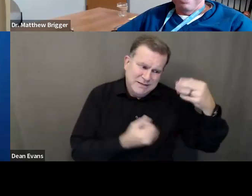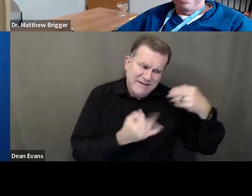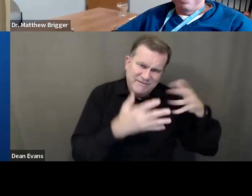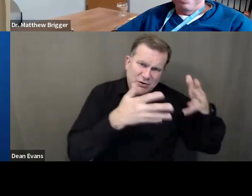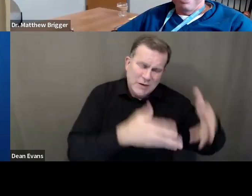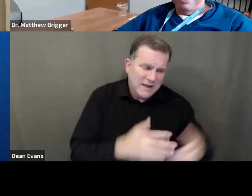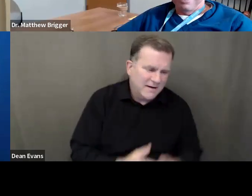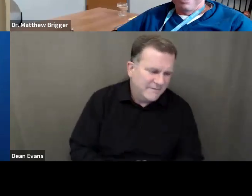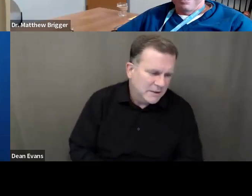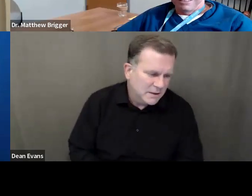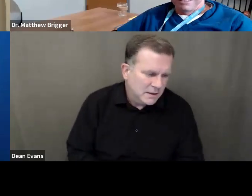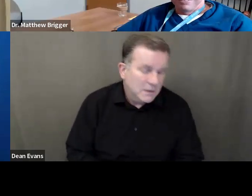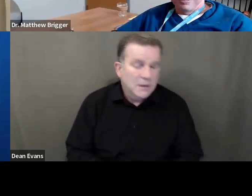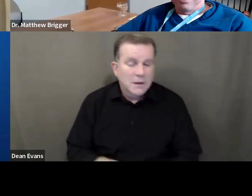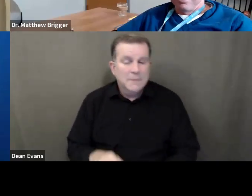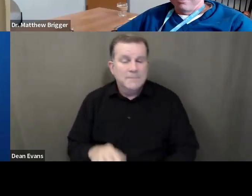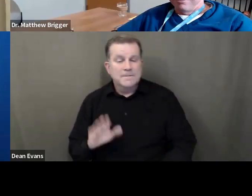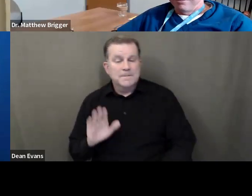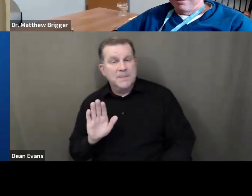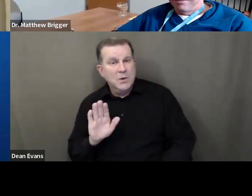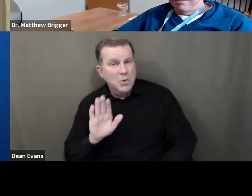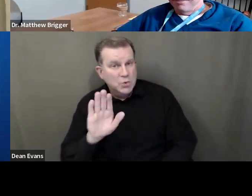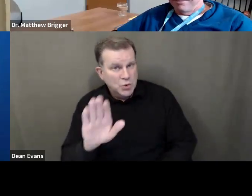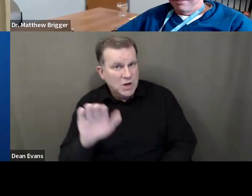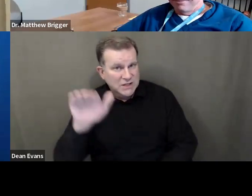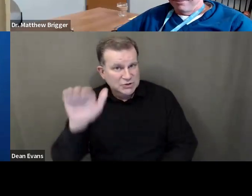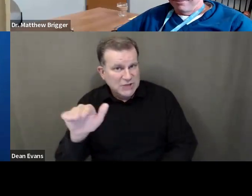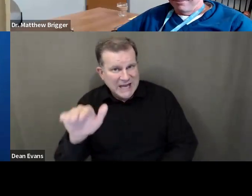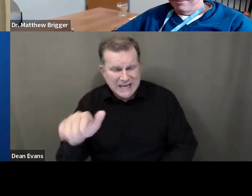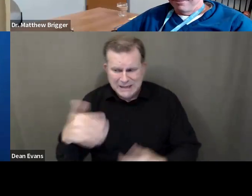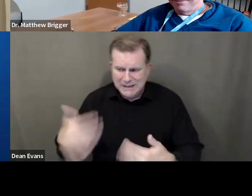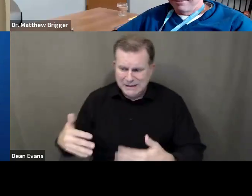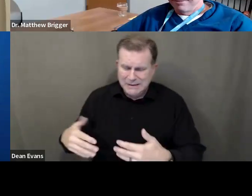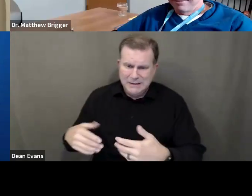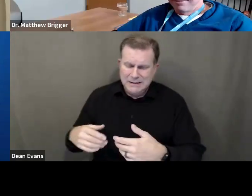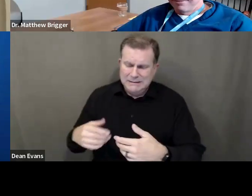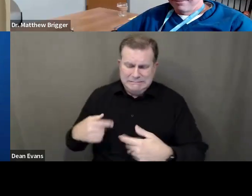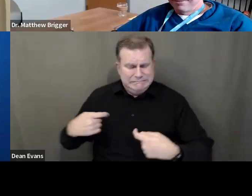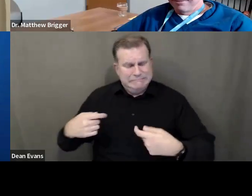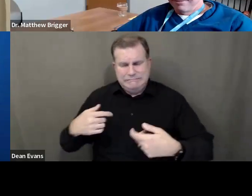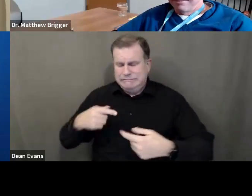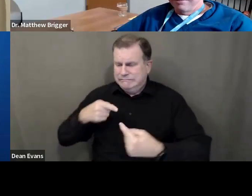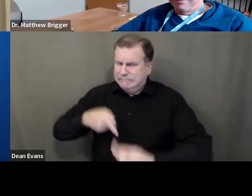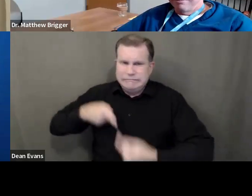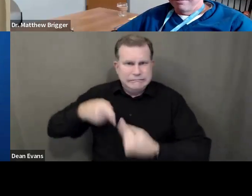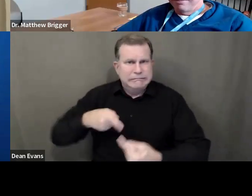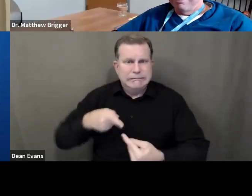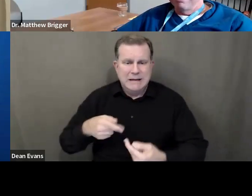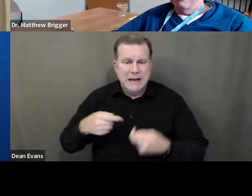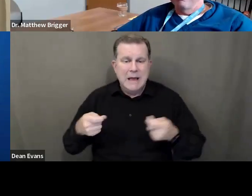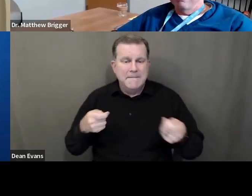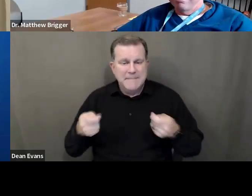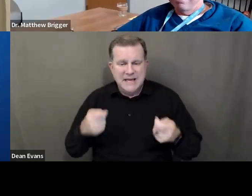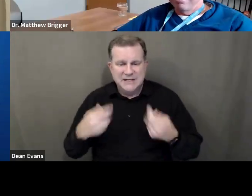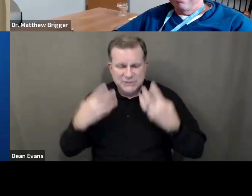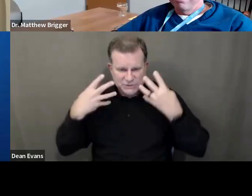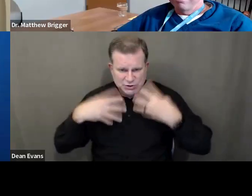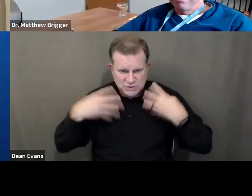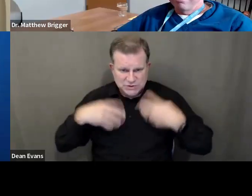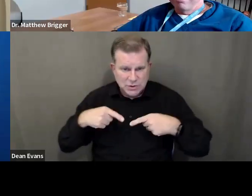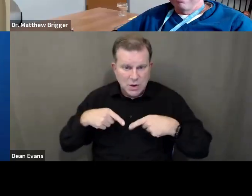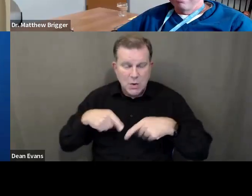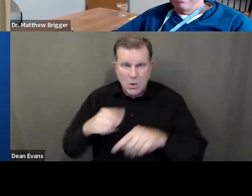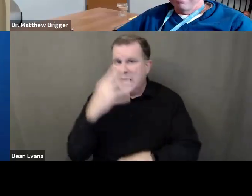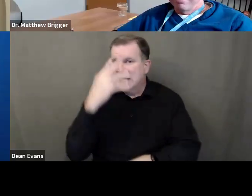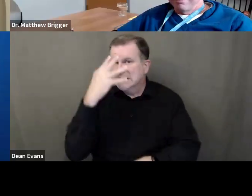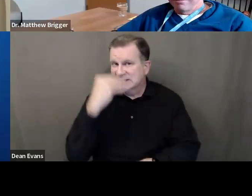Sure. you notice that your child has more problems managing secretions while sleeping in supine, would you